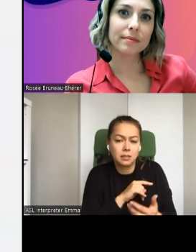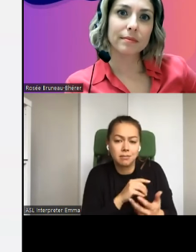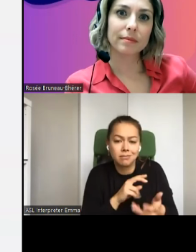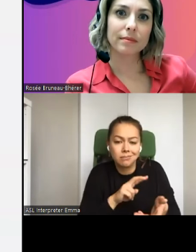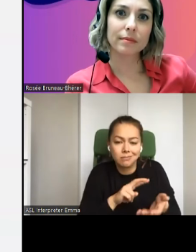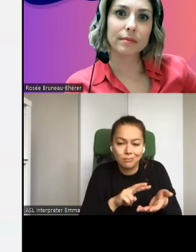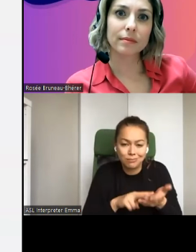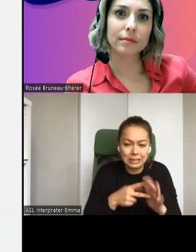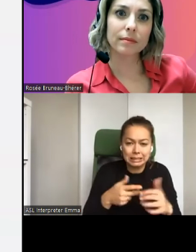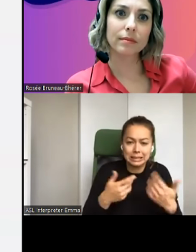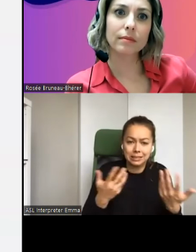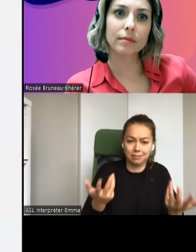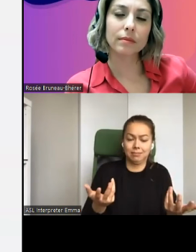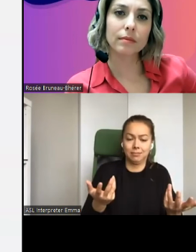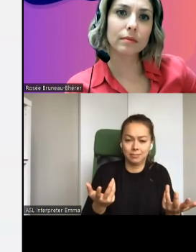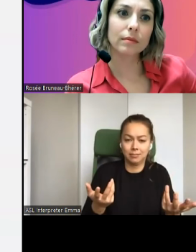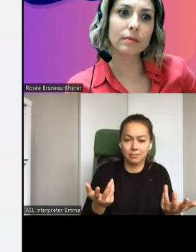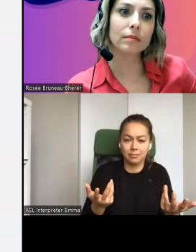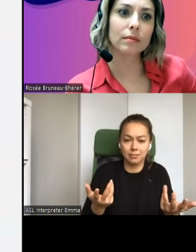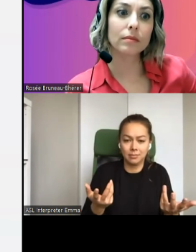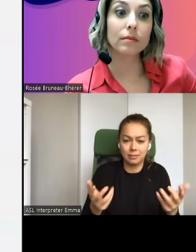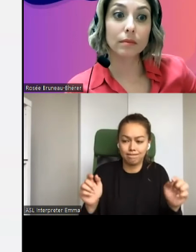this brings us to